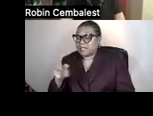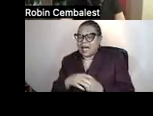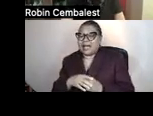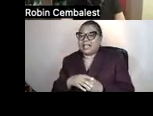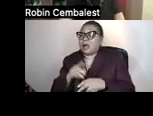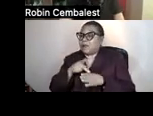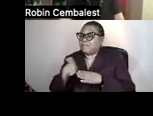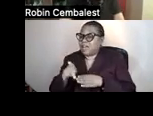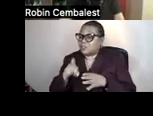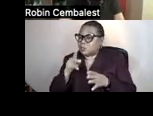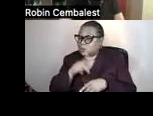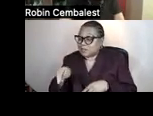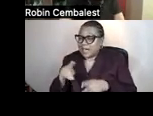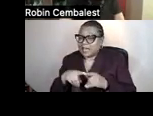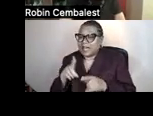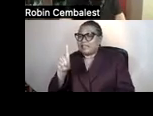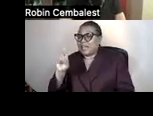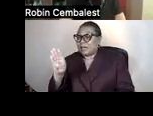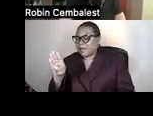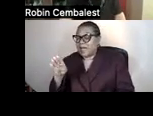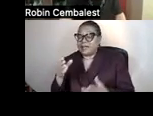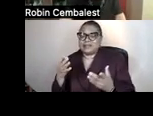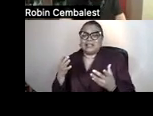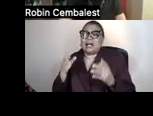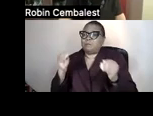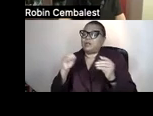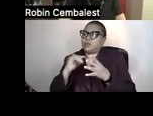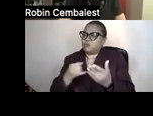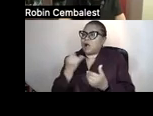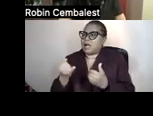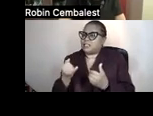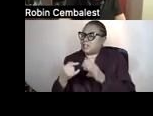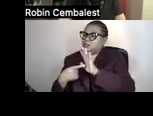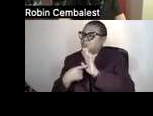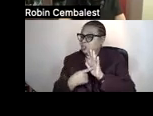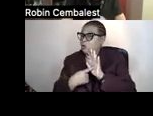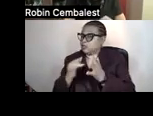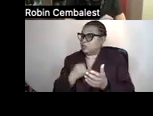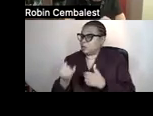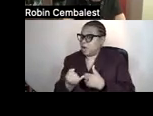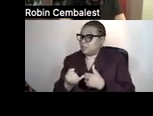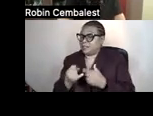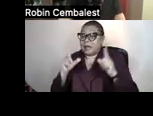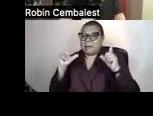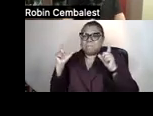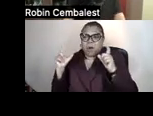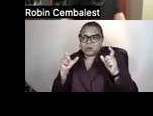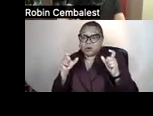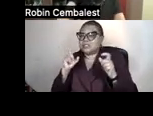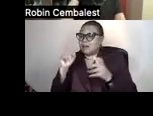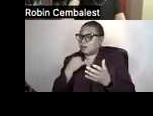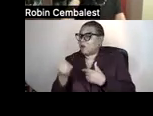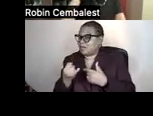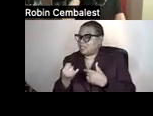professional sites, alumni databases. Put those shows of your project, photos of your